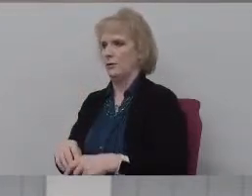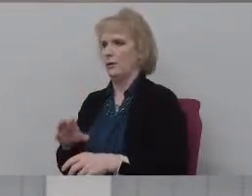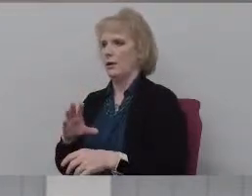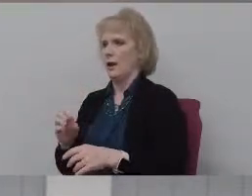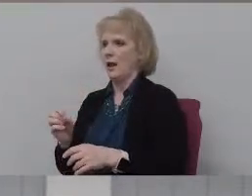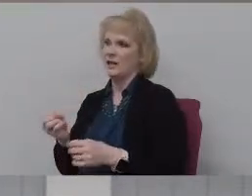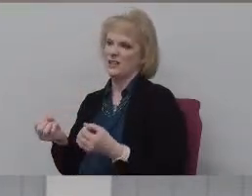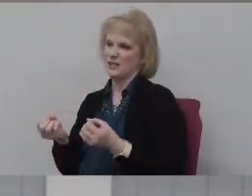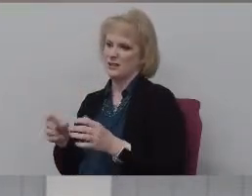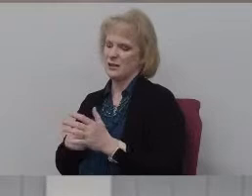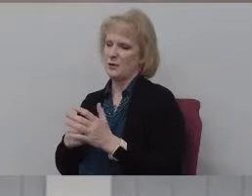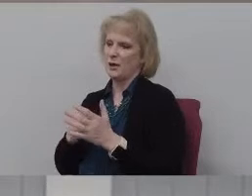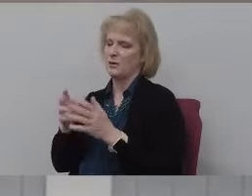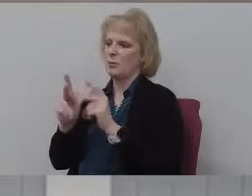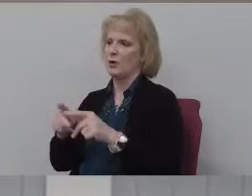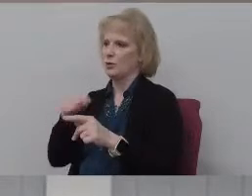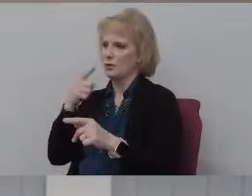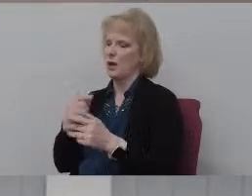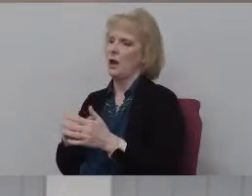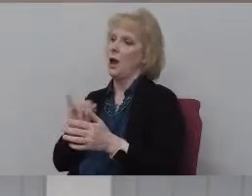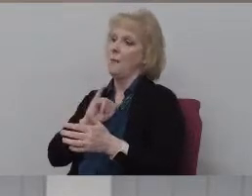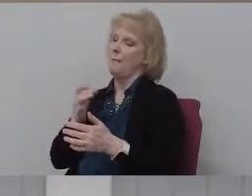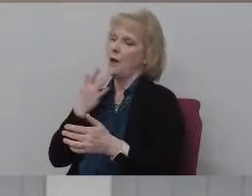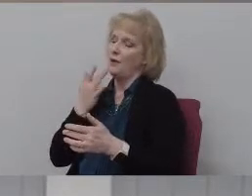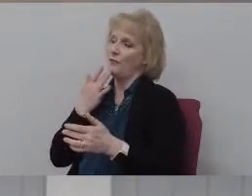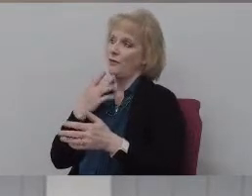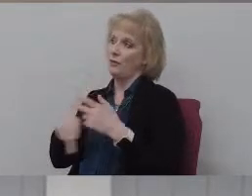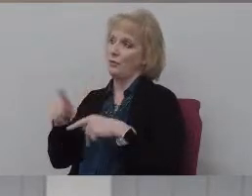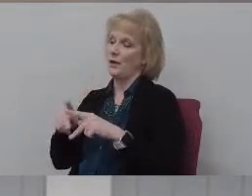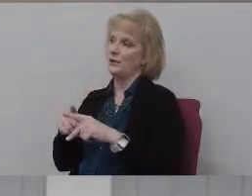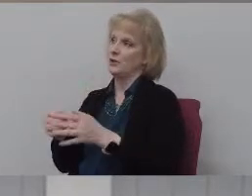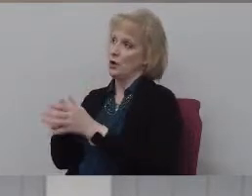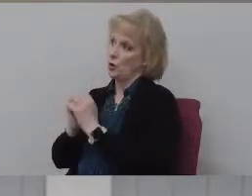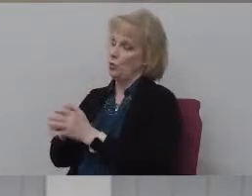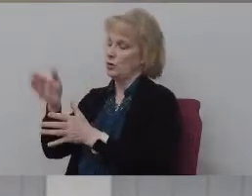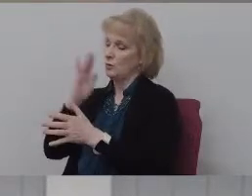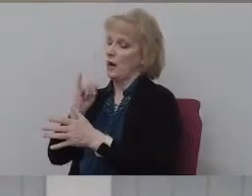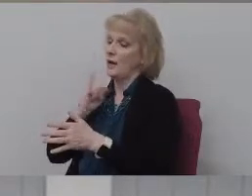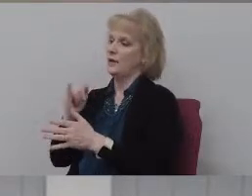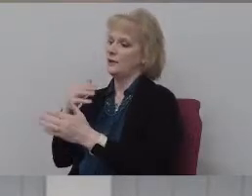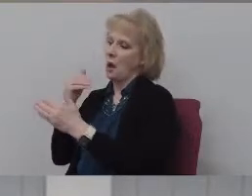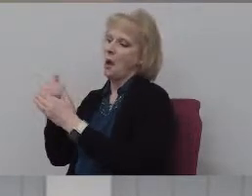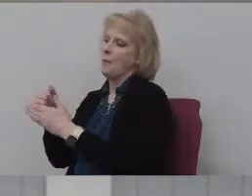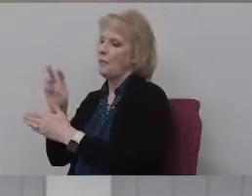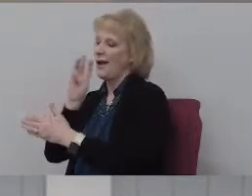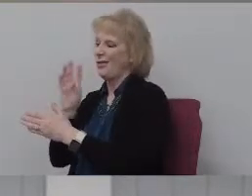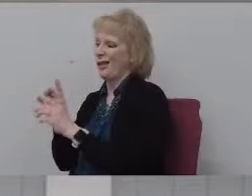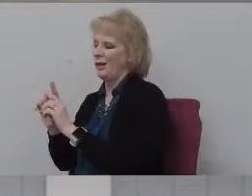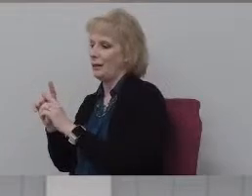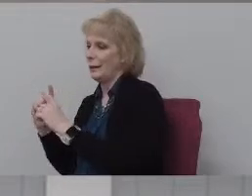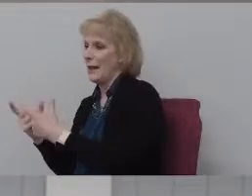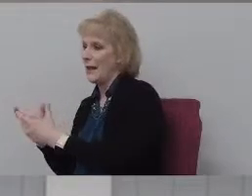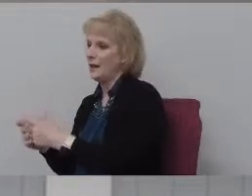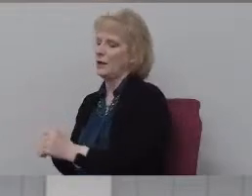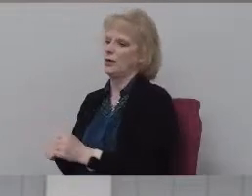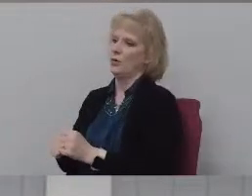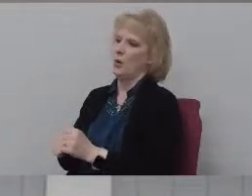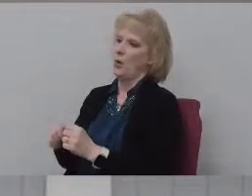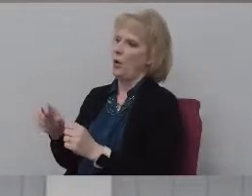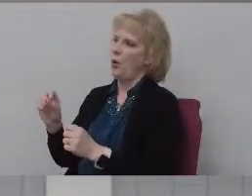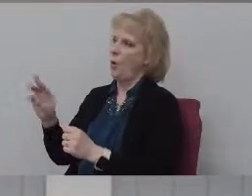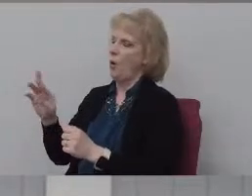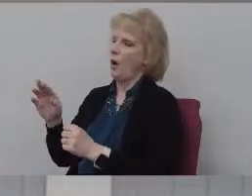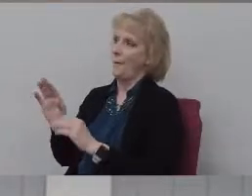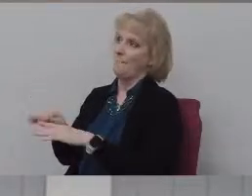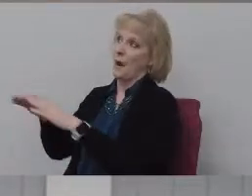will say, well, my favorite place to worship God is by the lake or by the mountains, or my favorite place to worship God is, you know, and they'll talk about some kind of nature type of